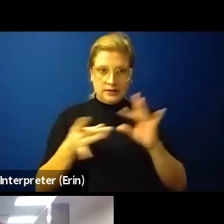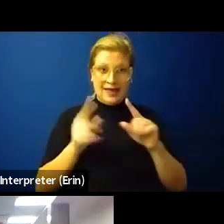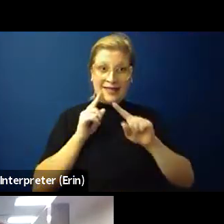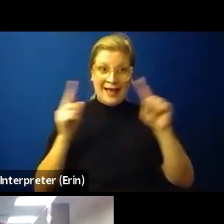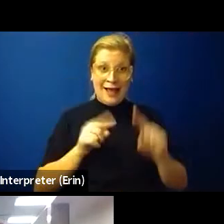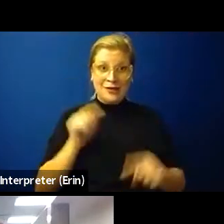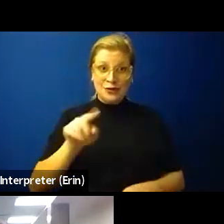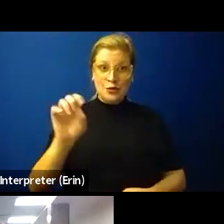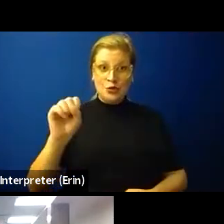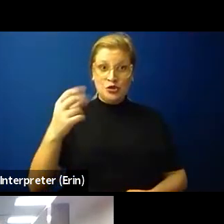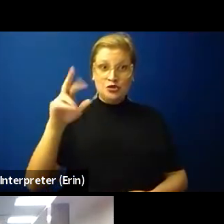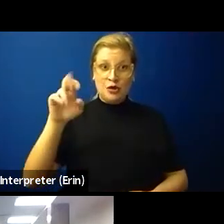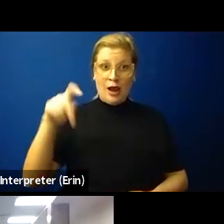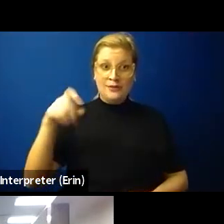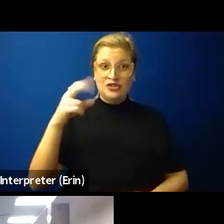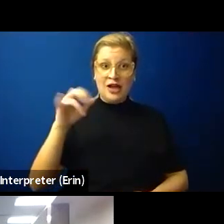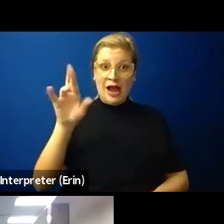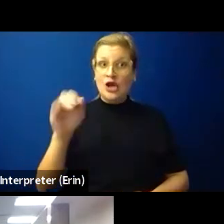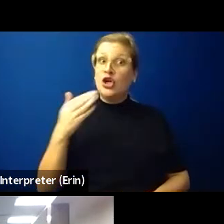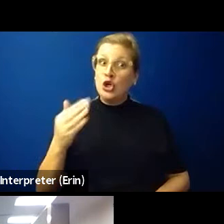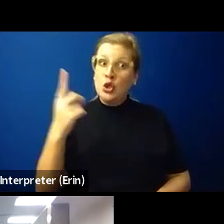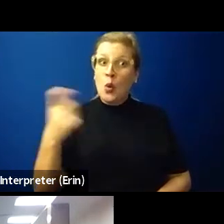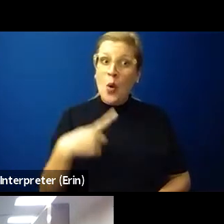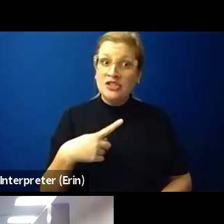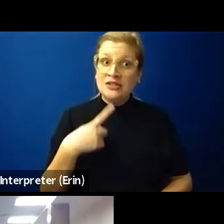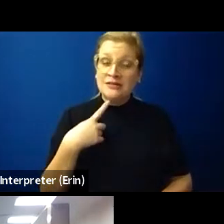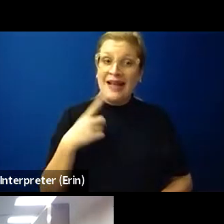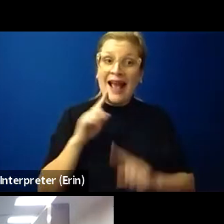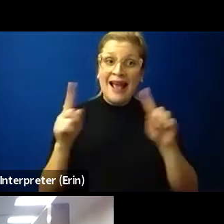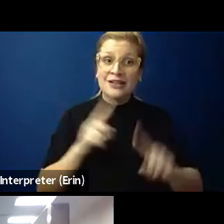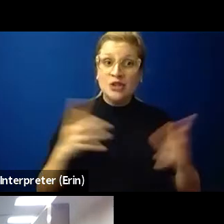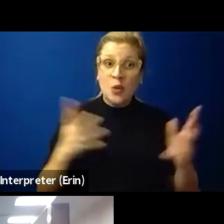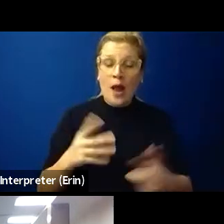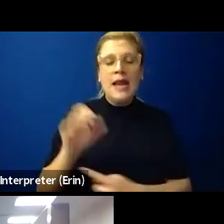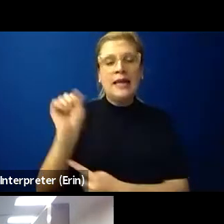Commissioner Shropshire's very good question is yes.